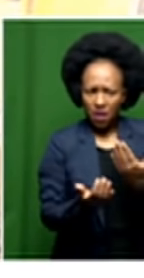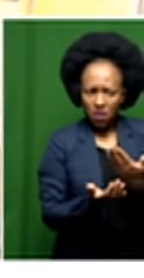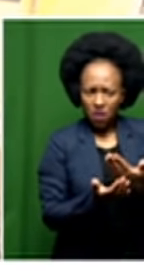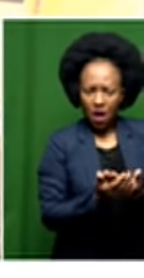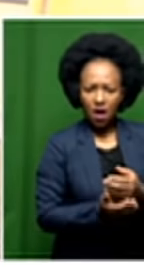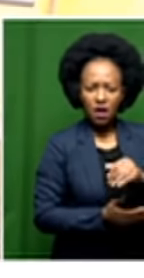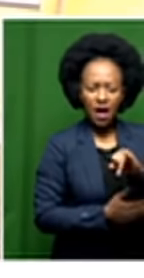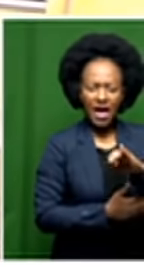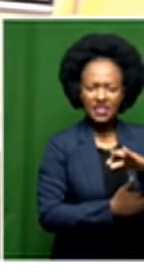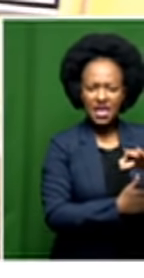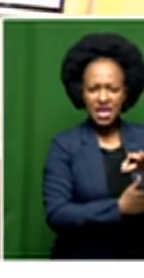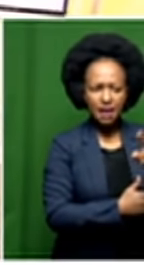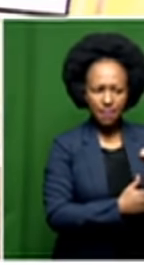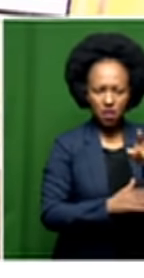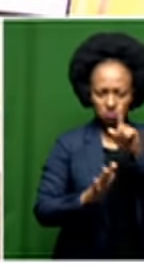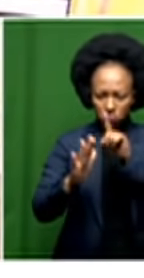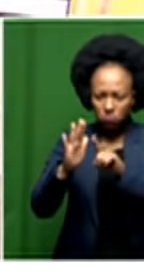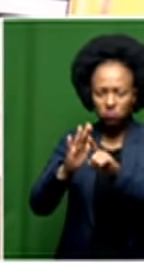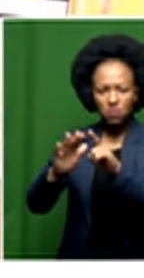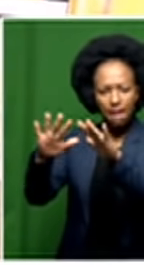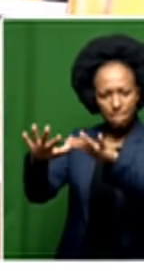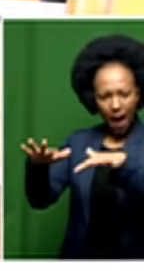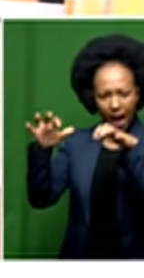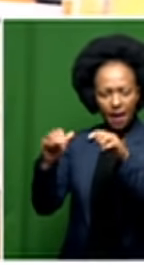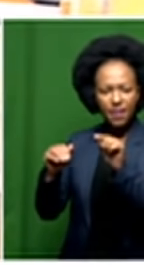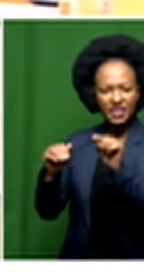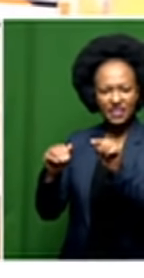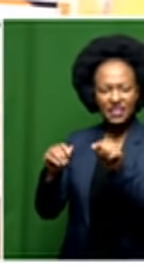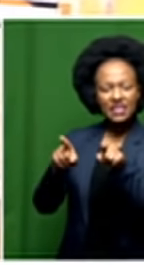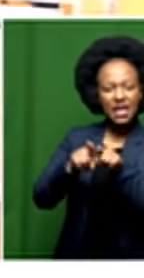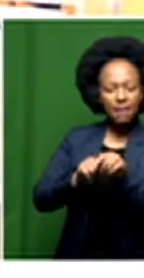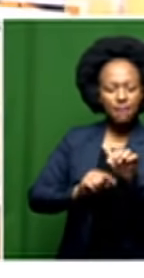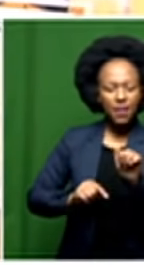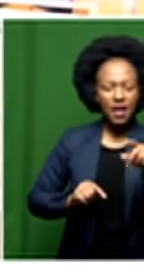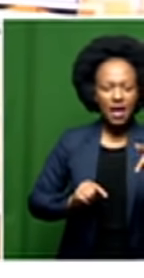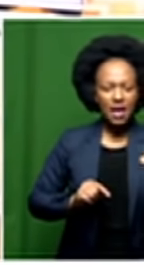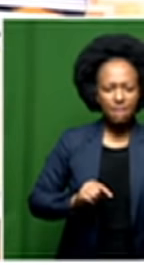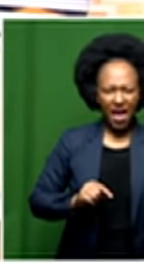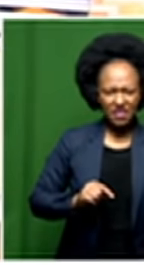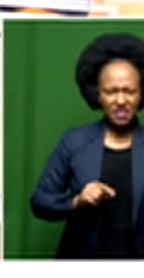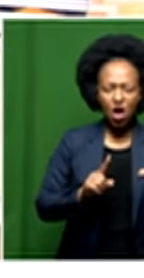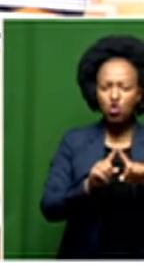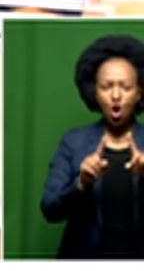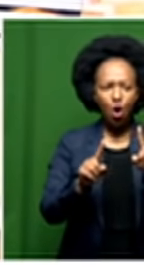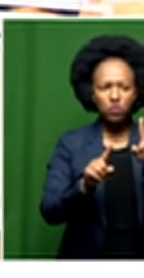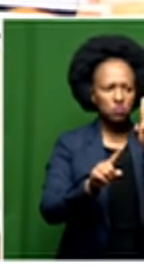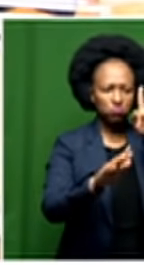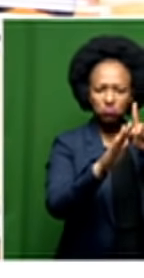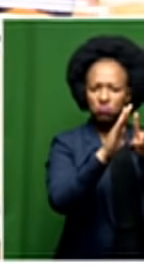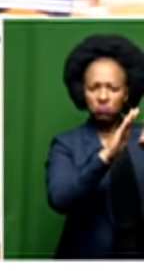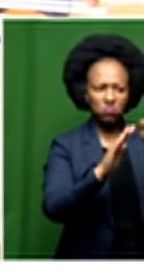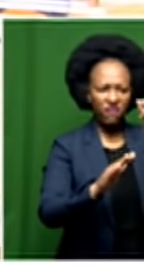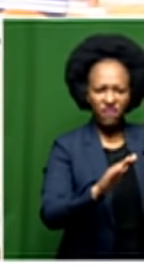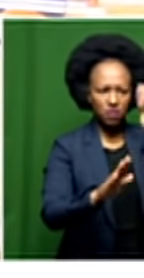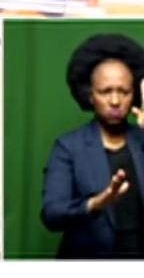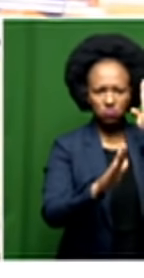to approach Parliament as well as the Apex Court, as opposed to, first heading